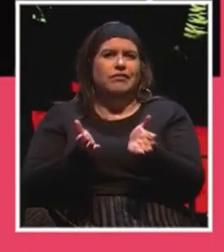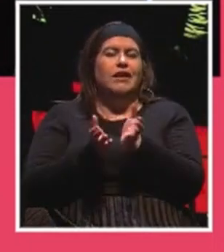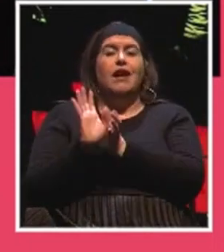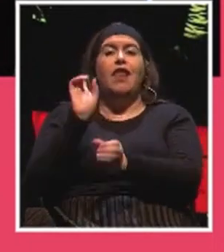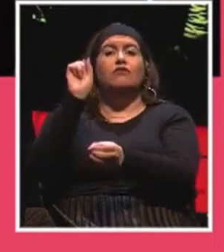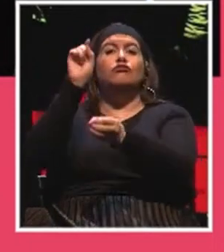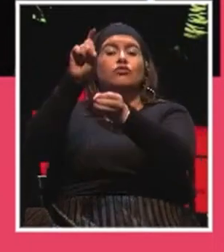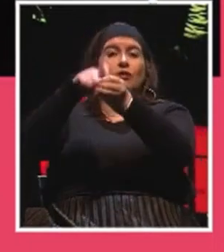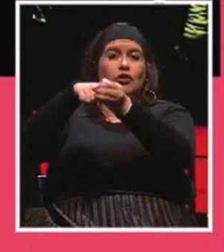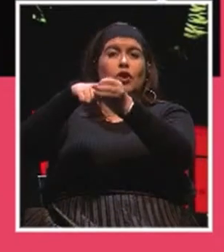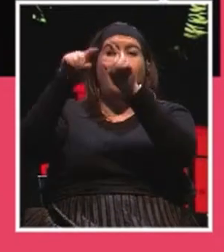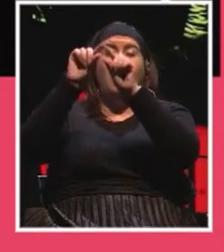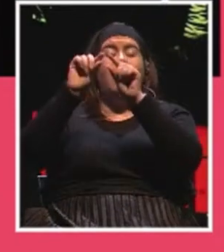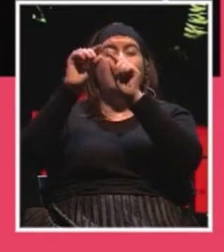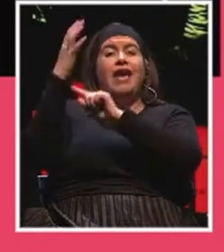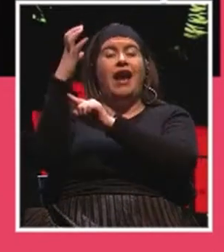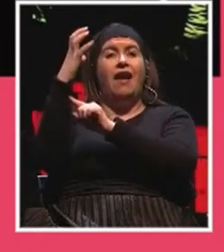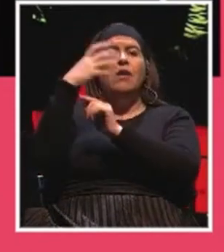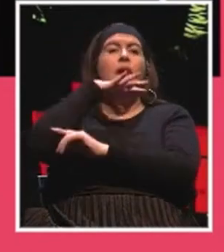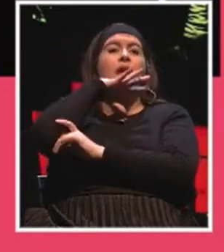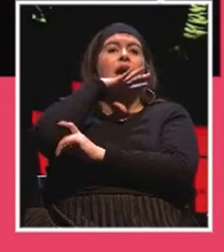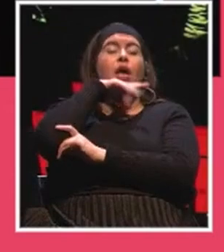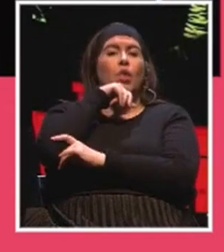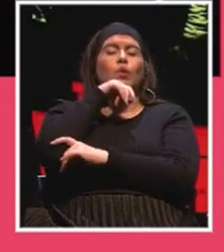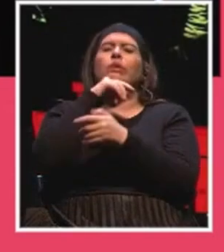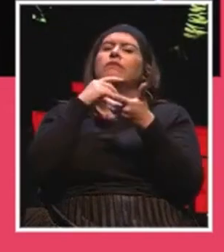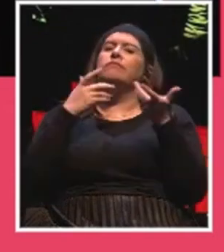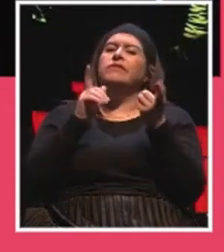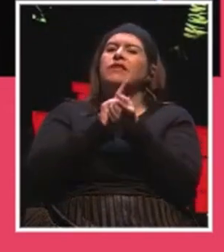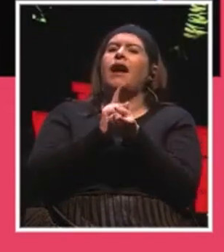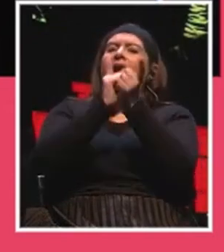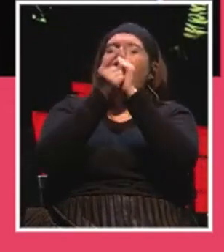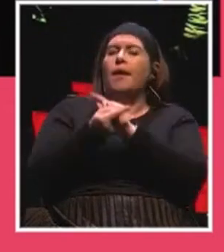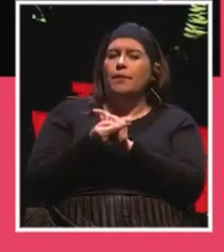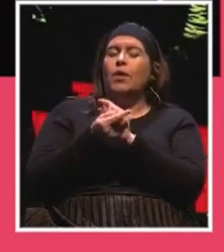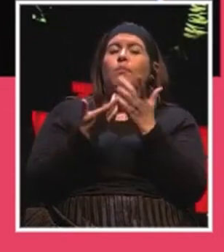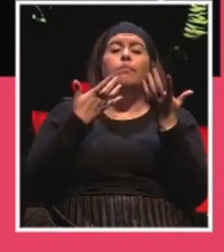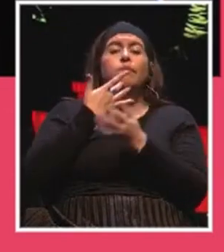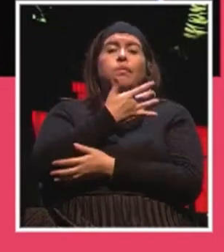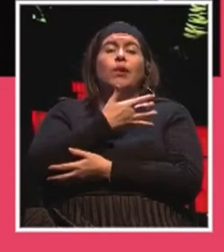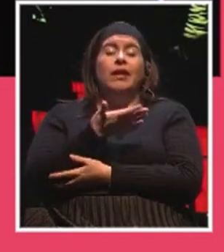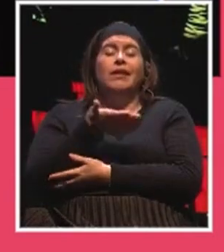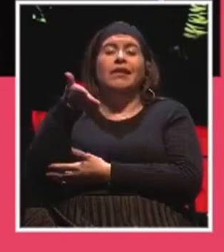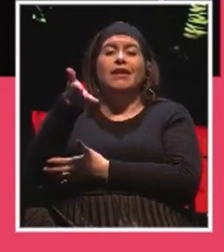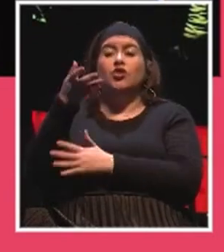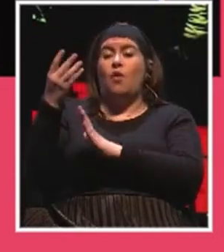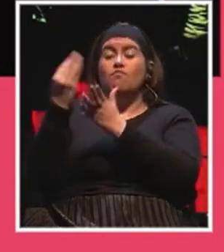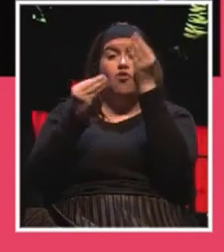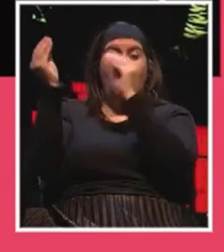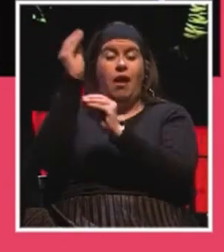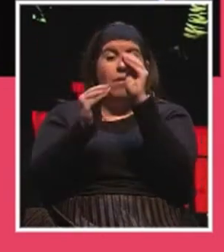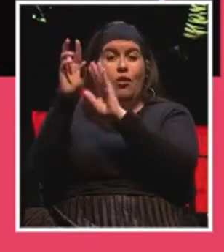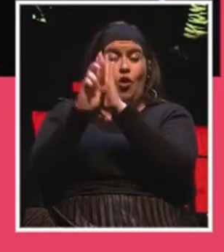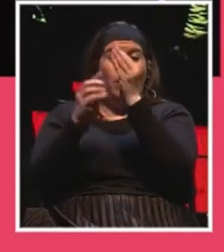changes. And these showrunners start making shows where, first of all, there are no ads,